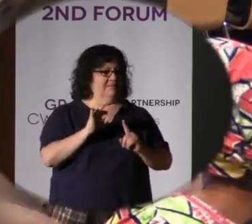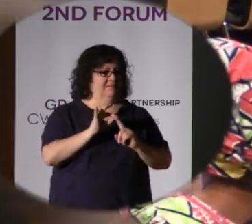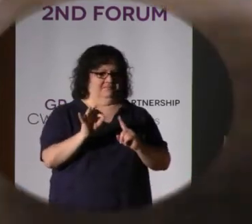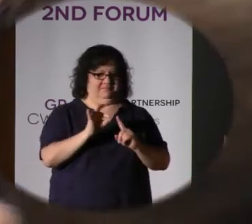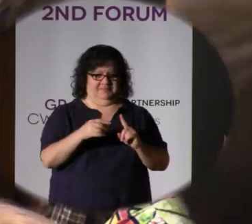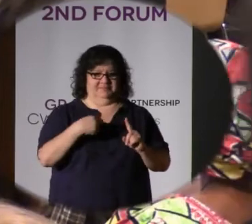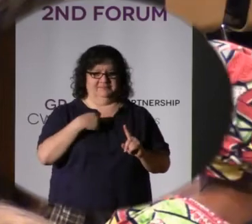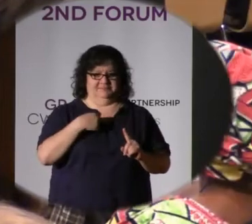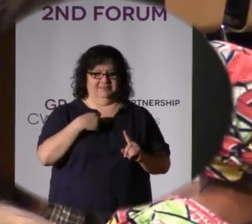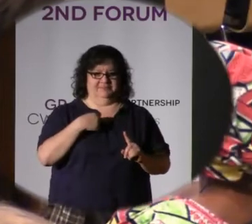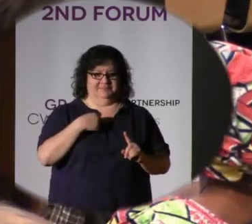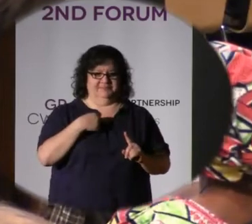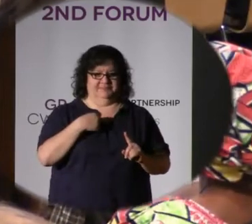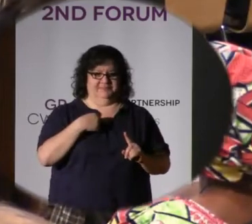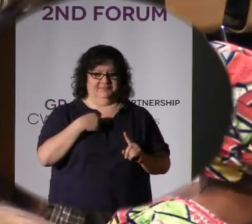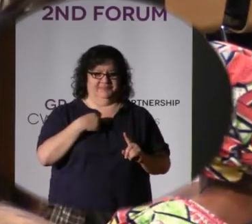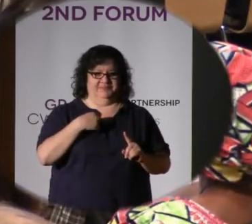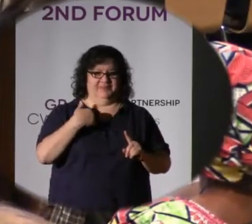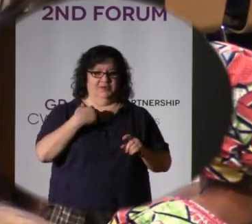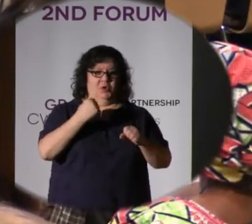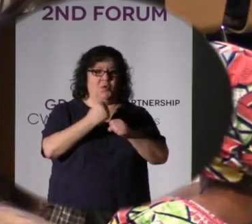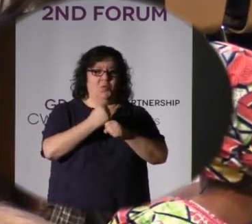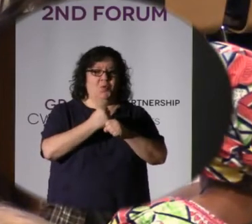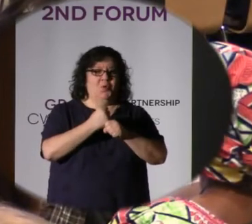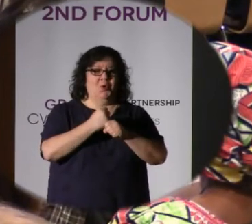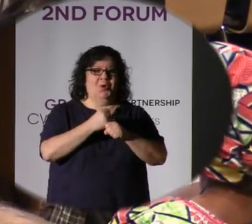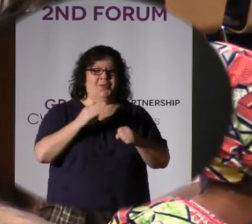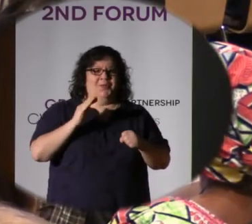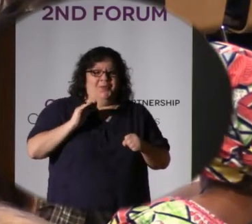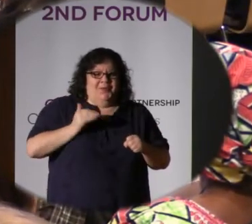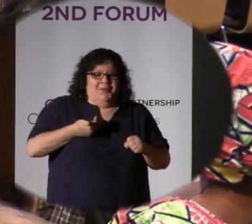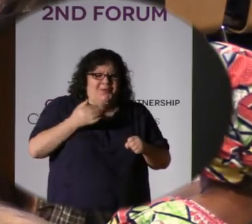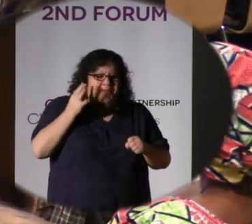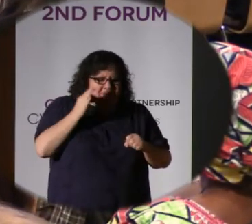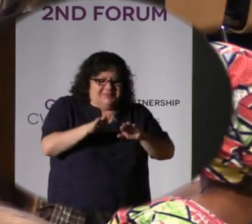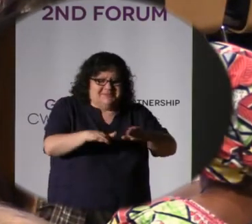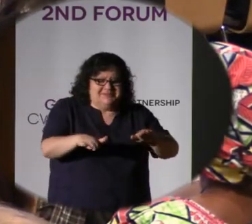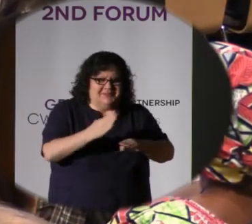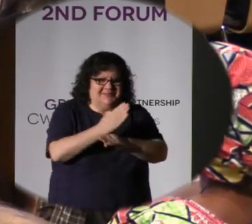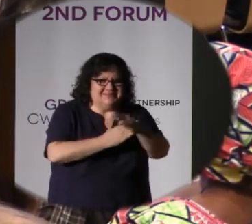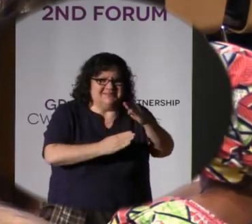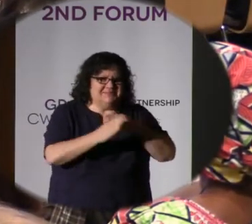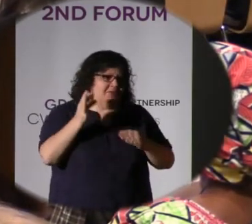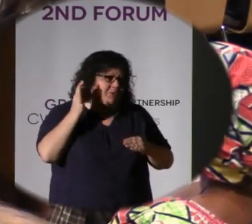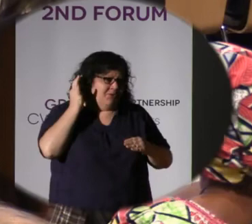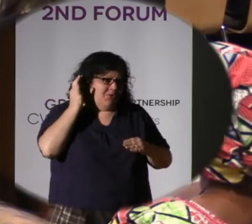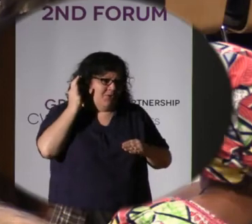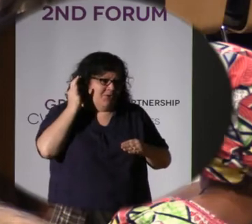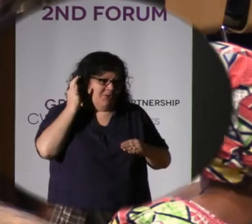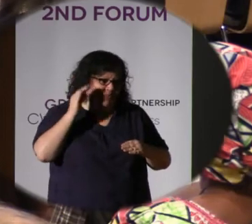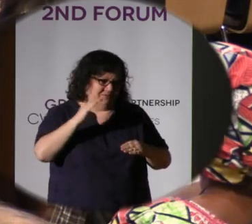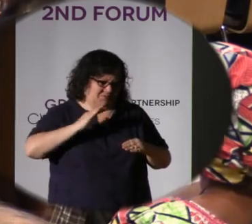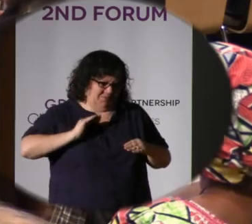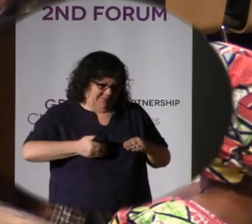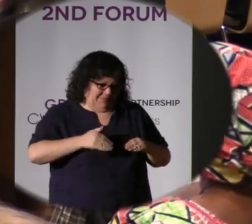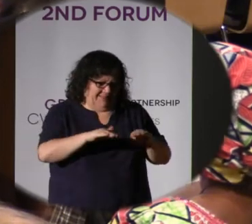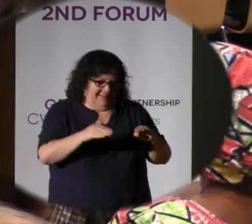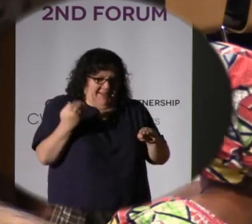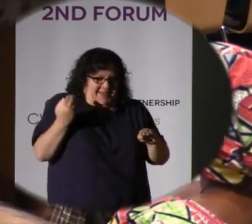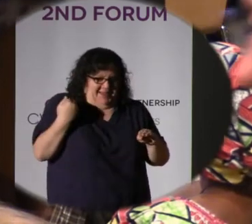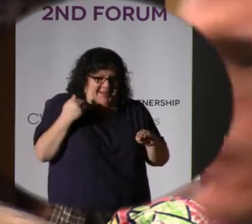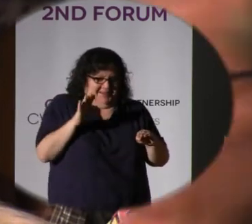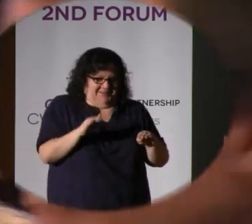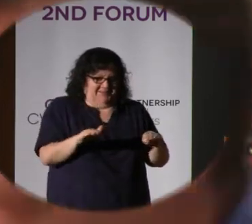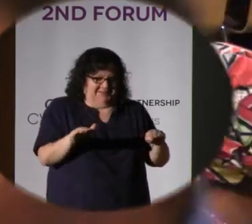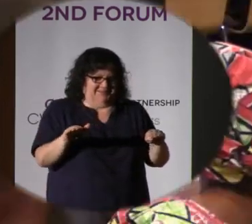disabilities. My question is how you are including the concerns of disabled children, female, like the girls with